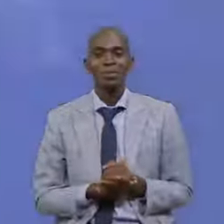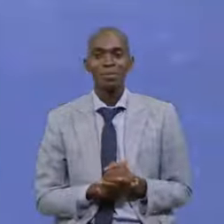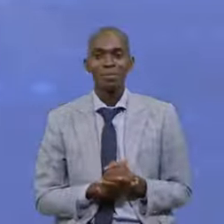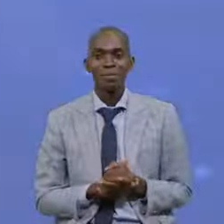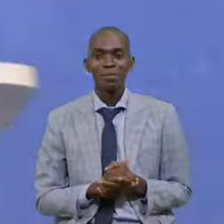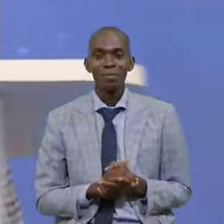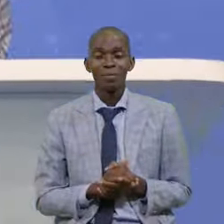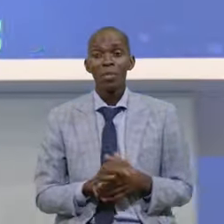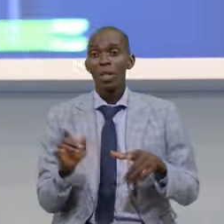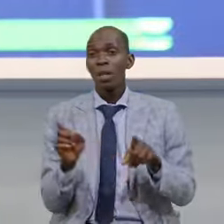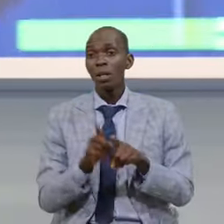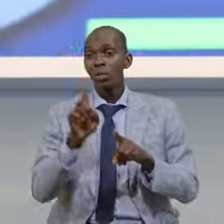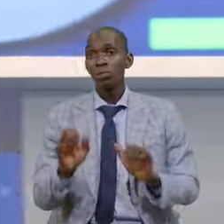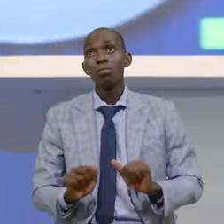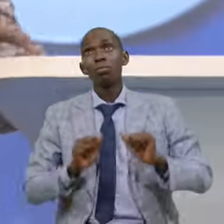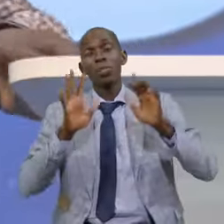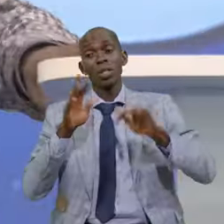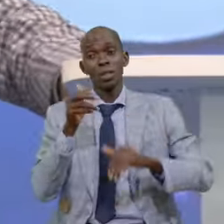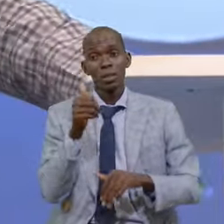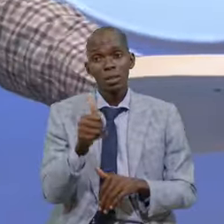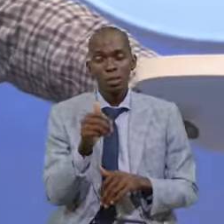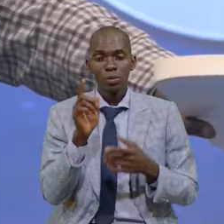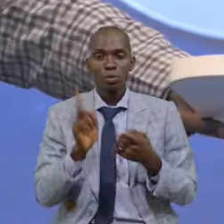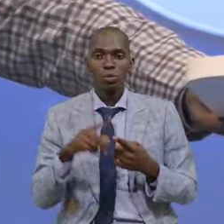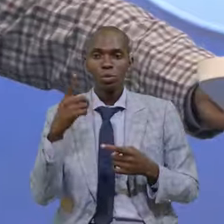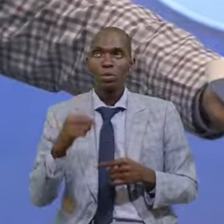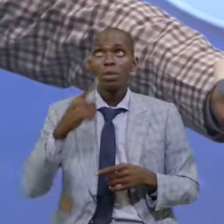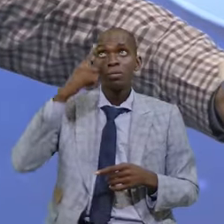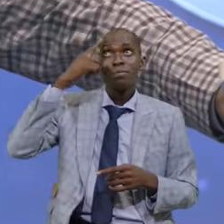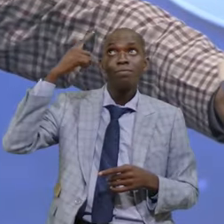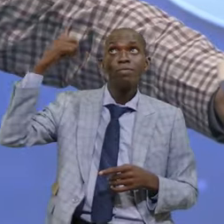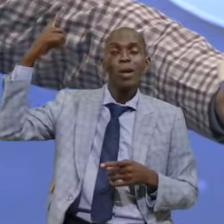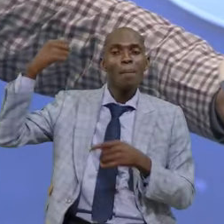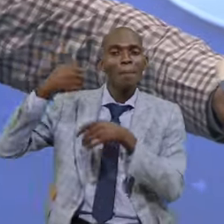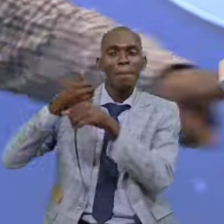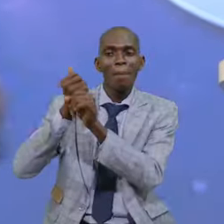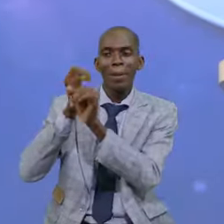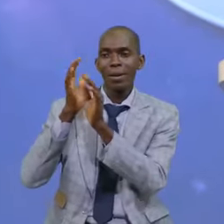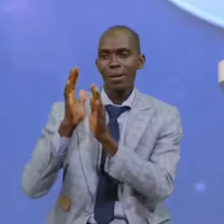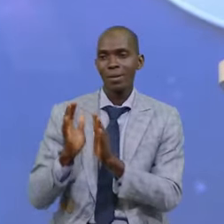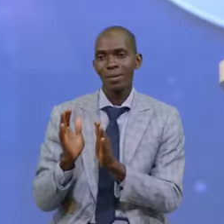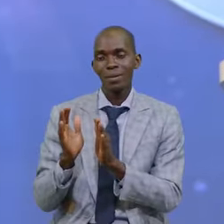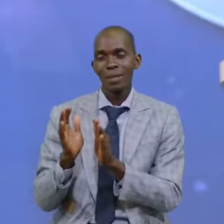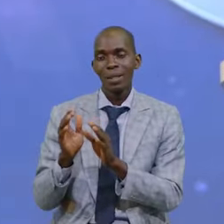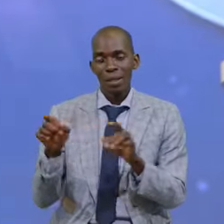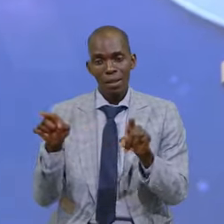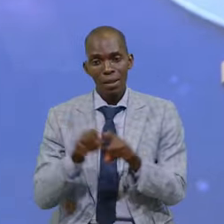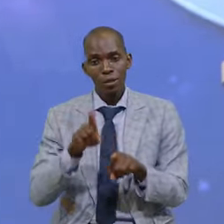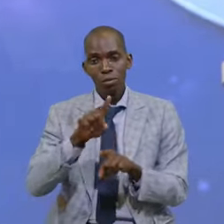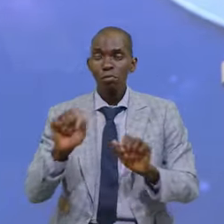As you surrender yourself to the dream maker, as you